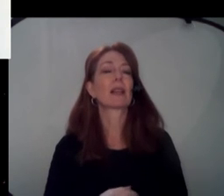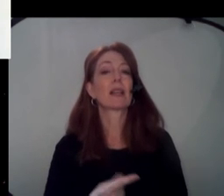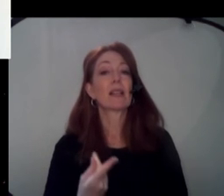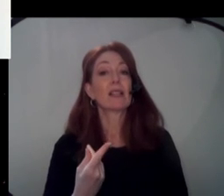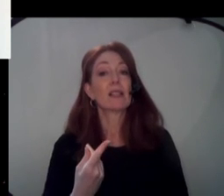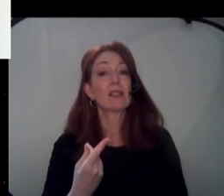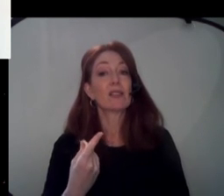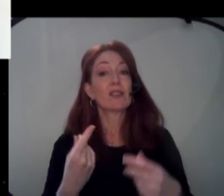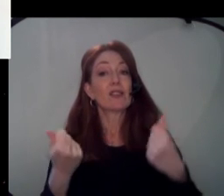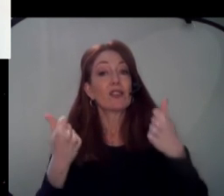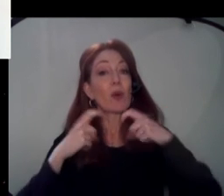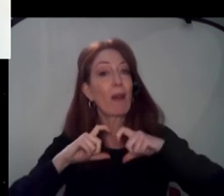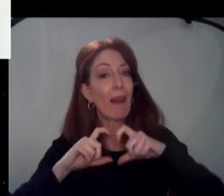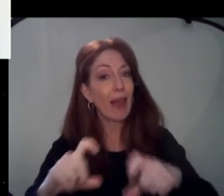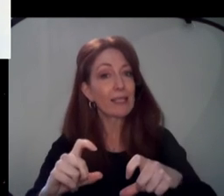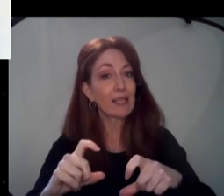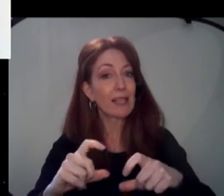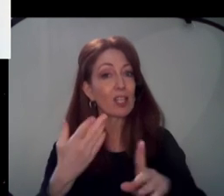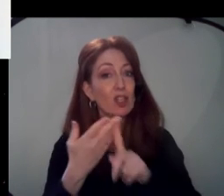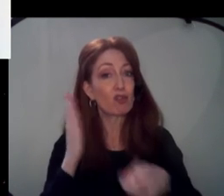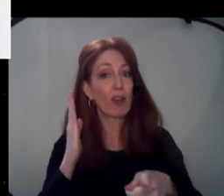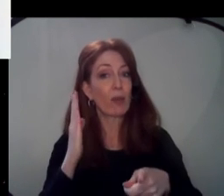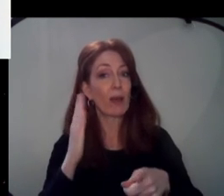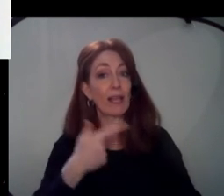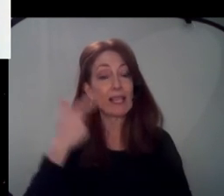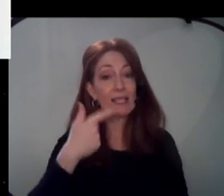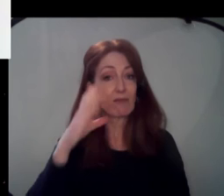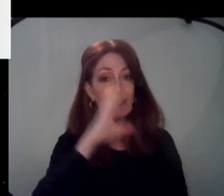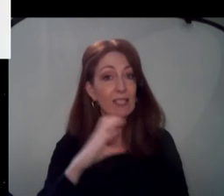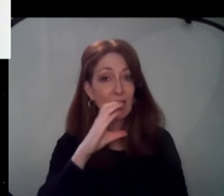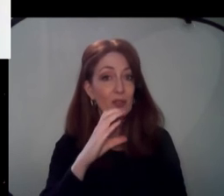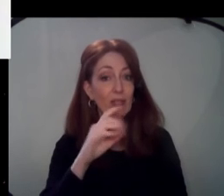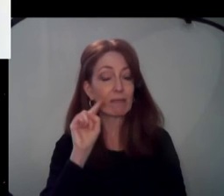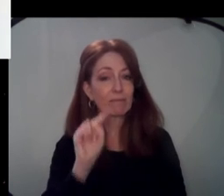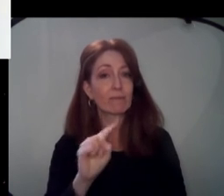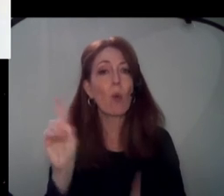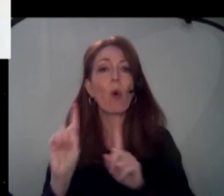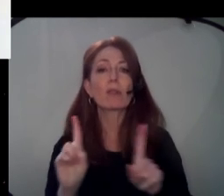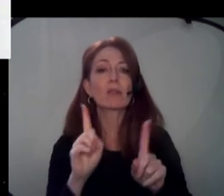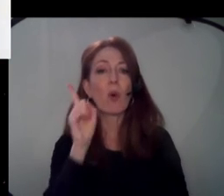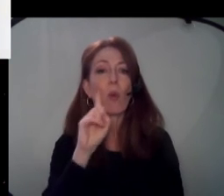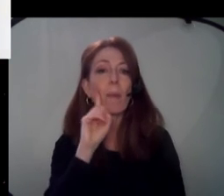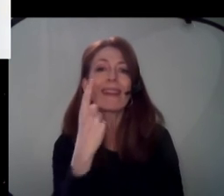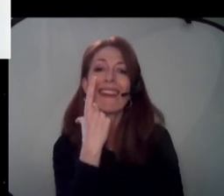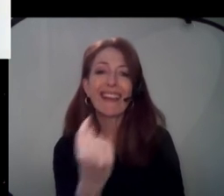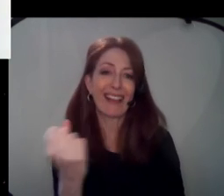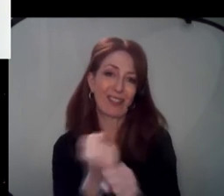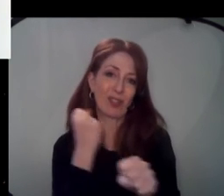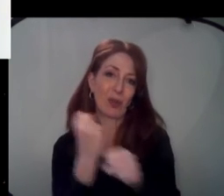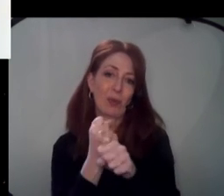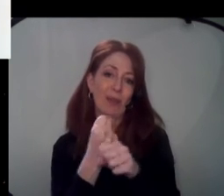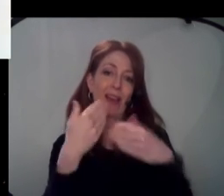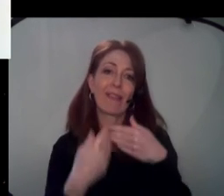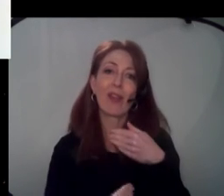immediately that is in the 17th century that is that a woman can do this. And in the longer term, I think it's about